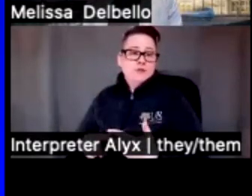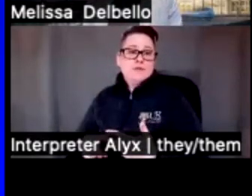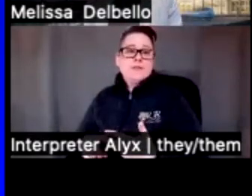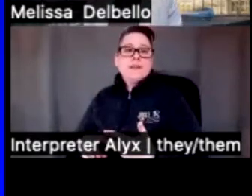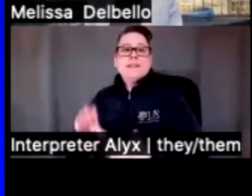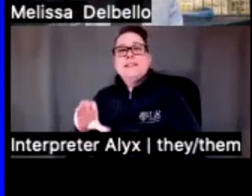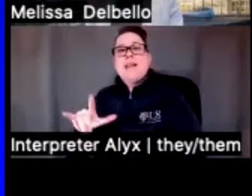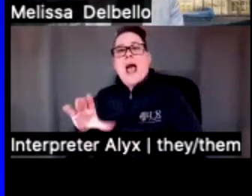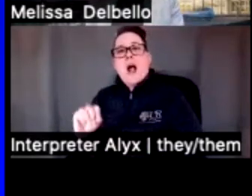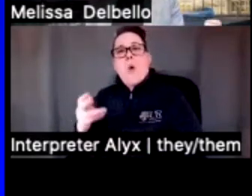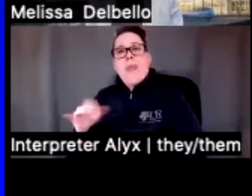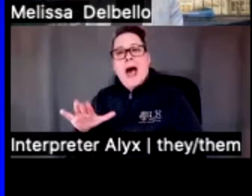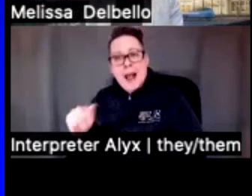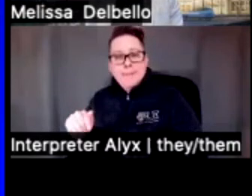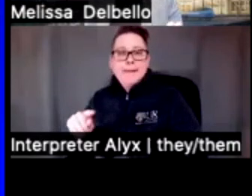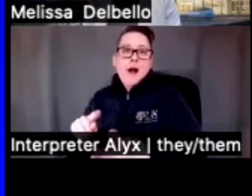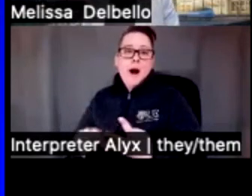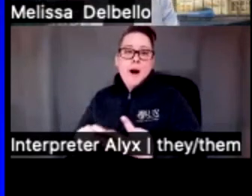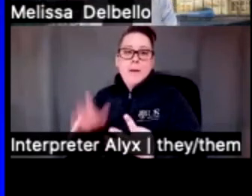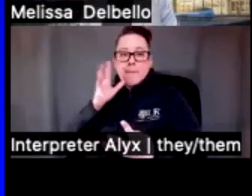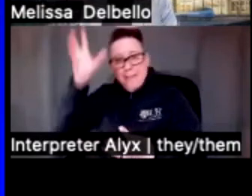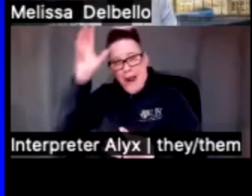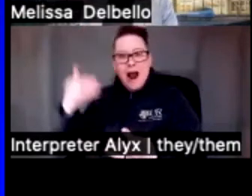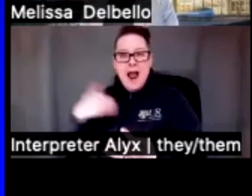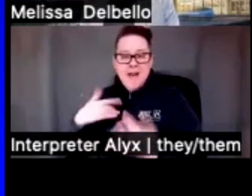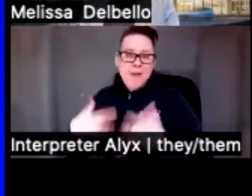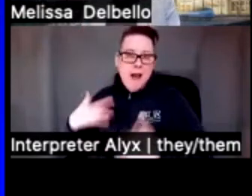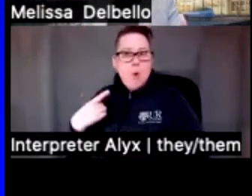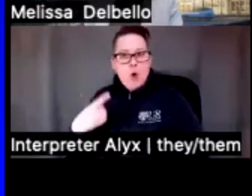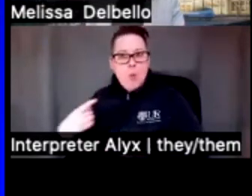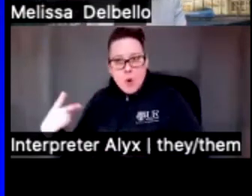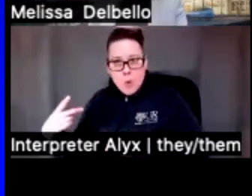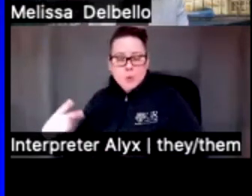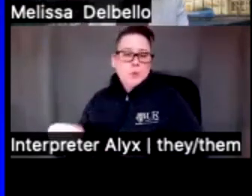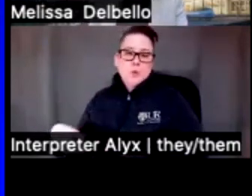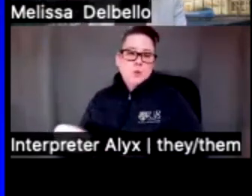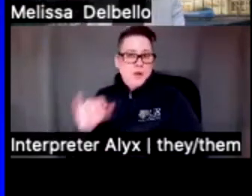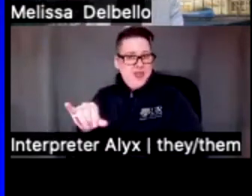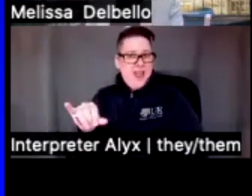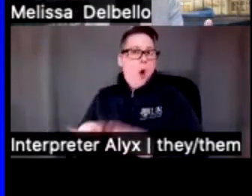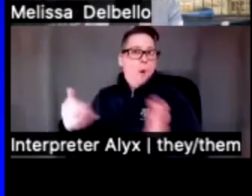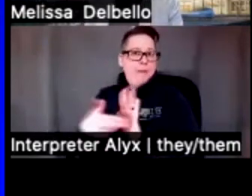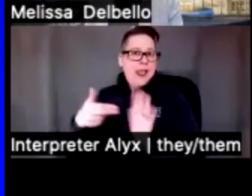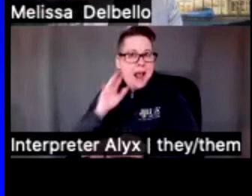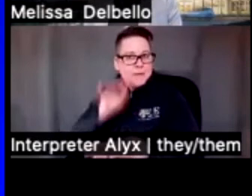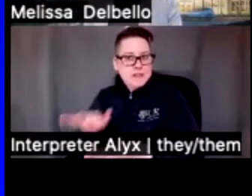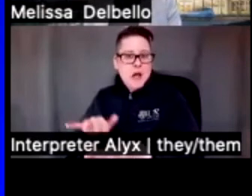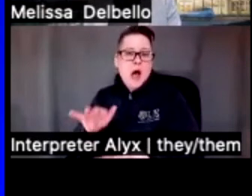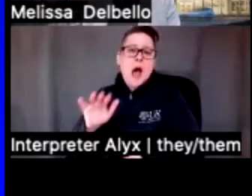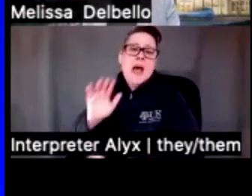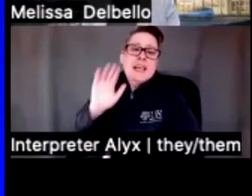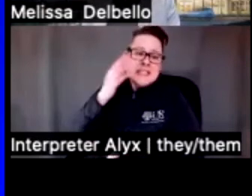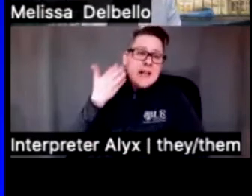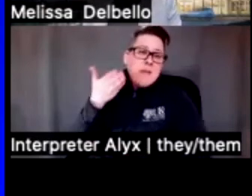cyclothymia, and having a parent with bipolar 1 or bipolar 2. That was an open label study, showed some suggestion that